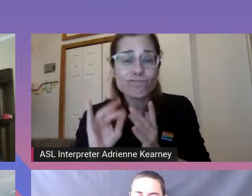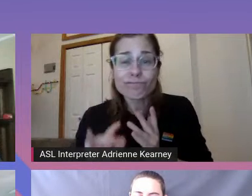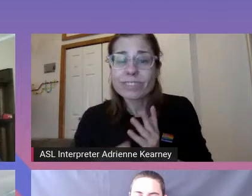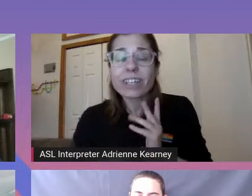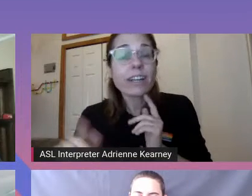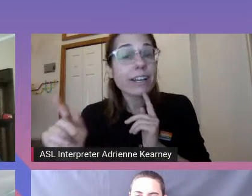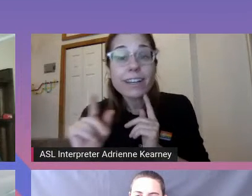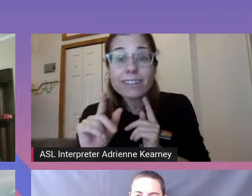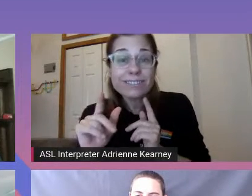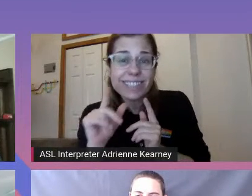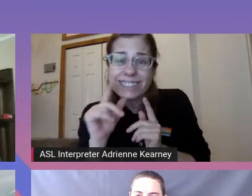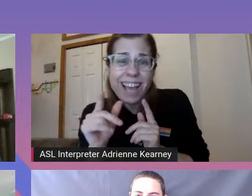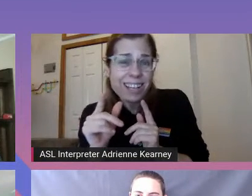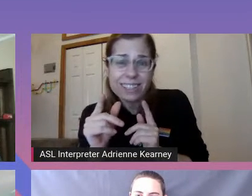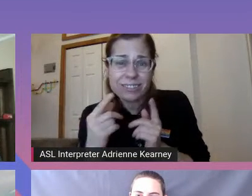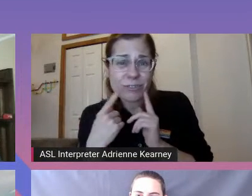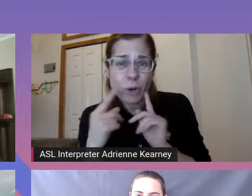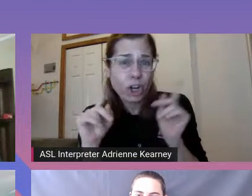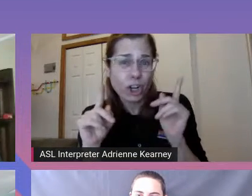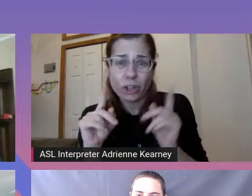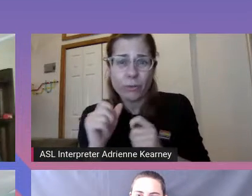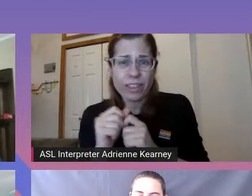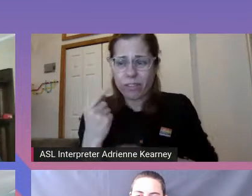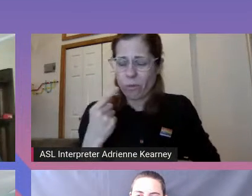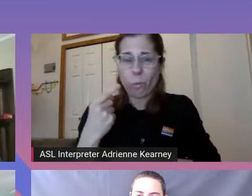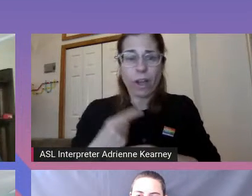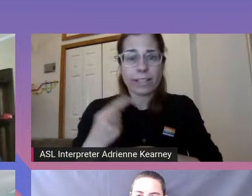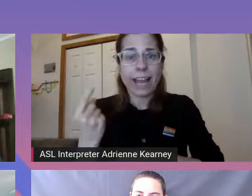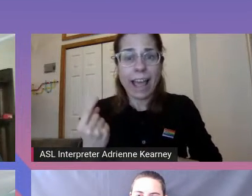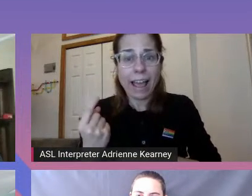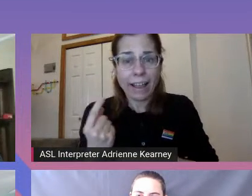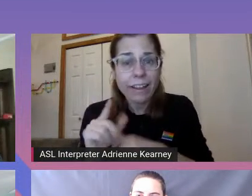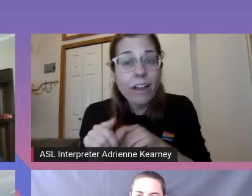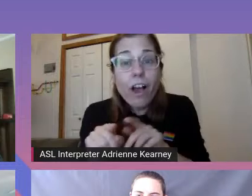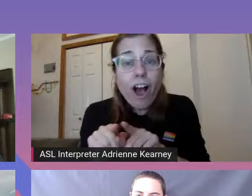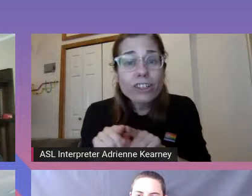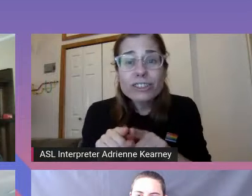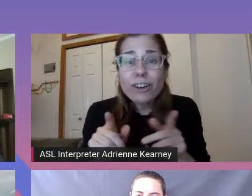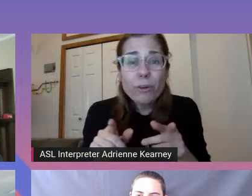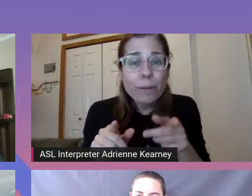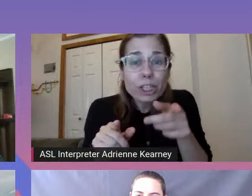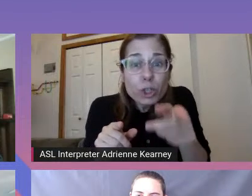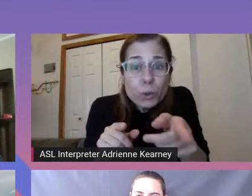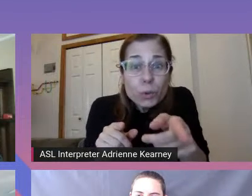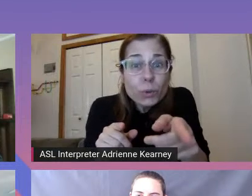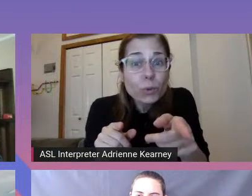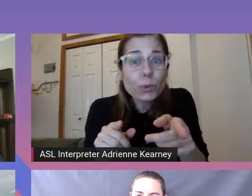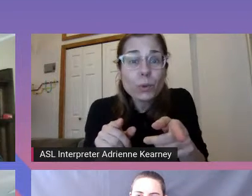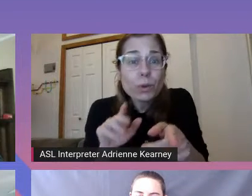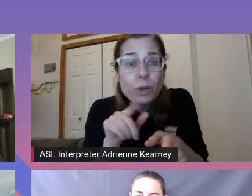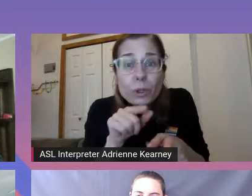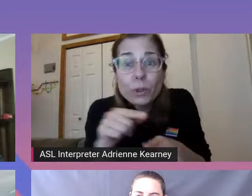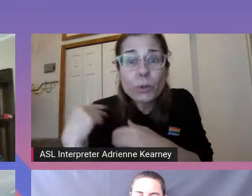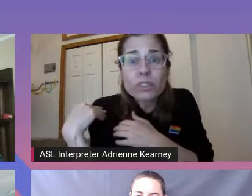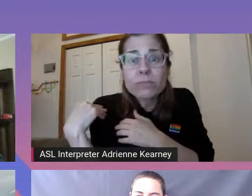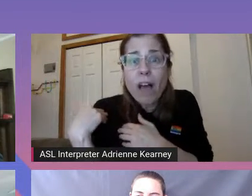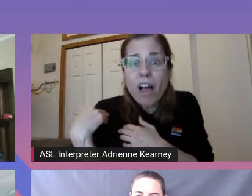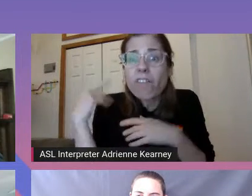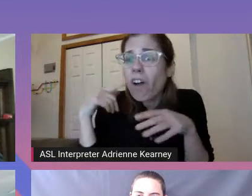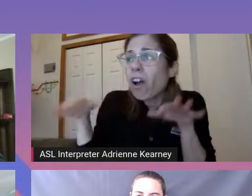what people shouldn't be having to do this kind of labor, you shouldn't have to be doing as a student, this labor in the middle of your classroom. It's